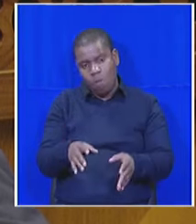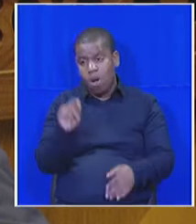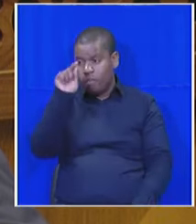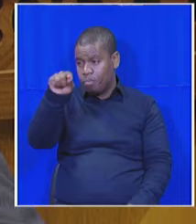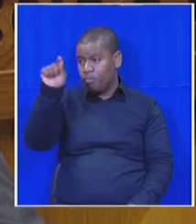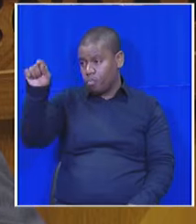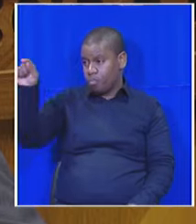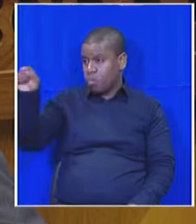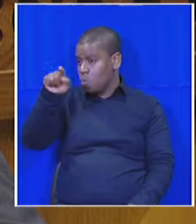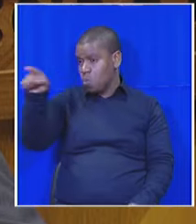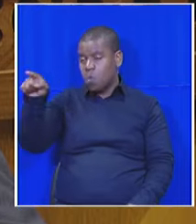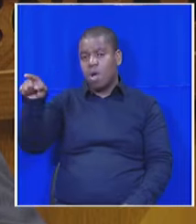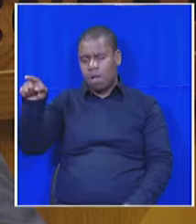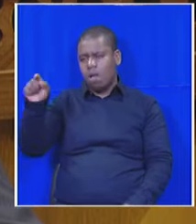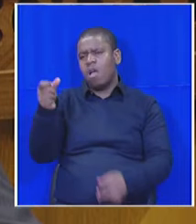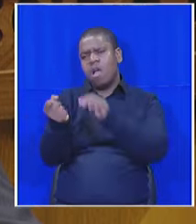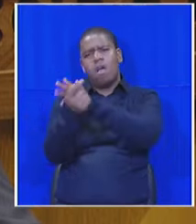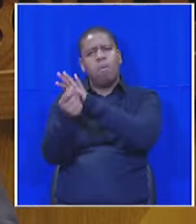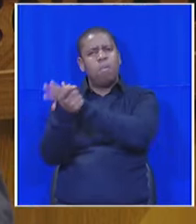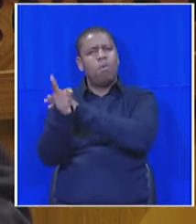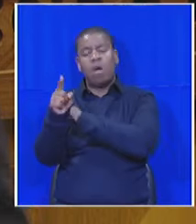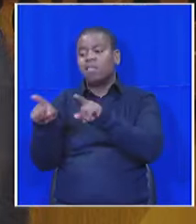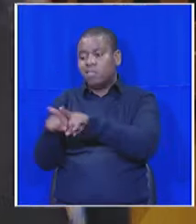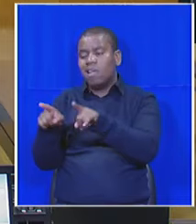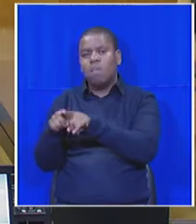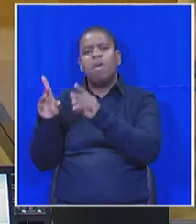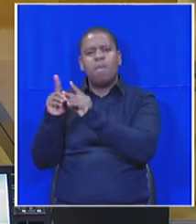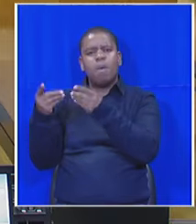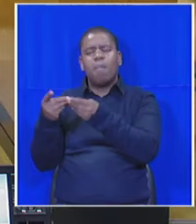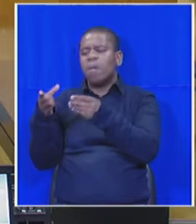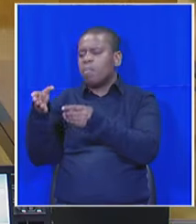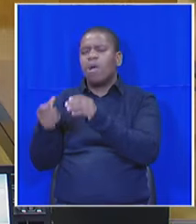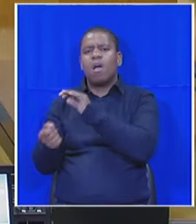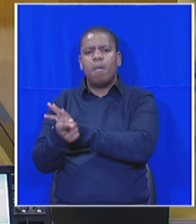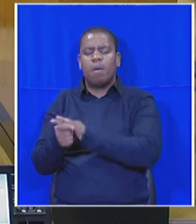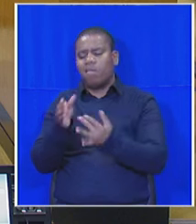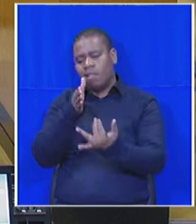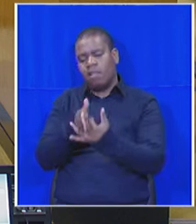that's what you became, a crybaby minister. Honourable member, your time is expired.